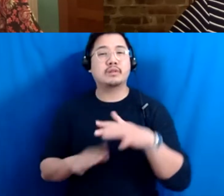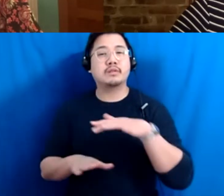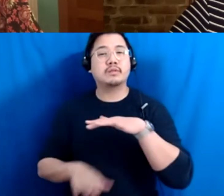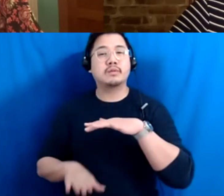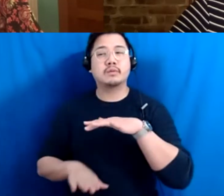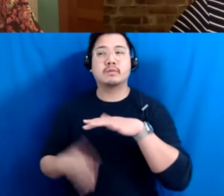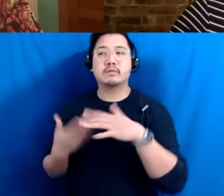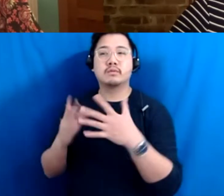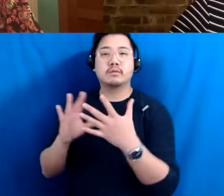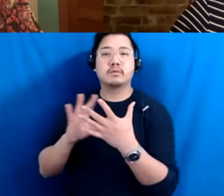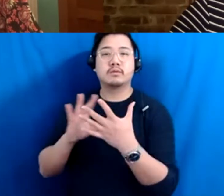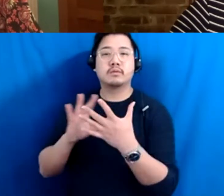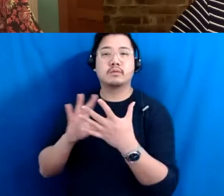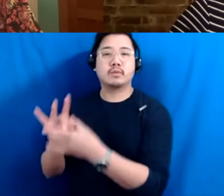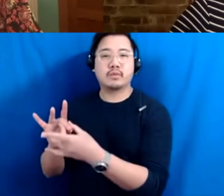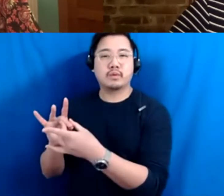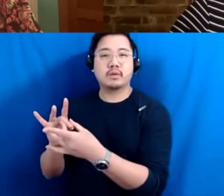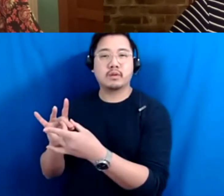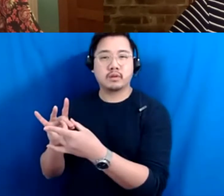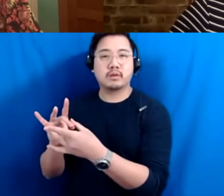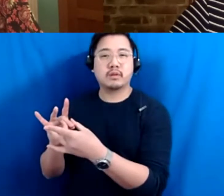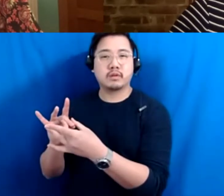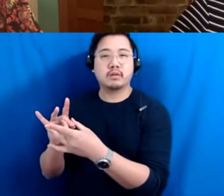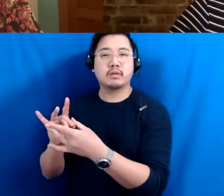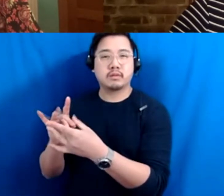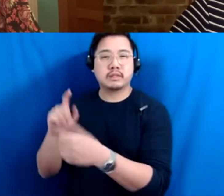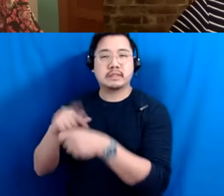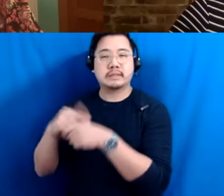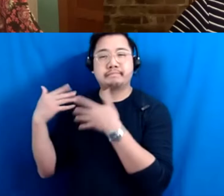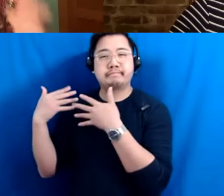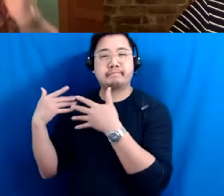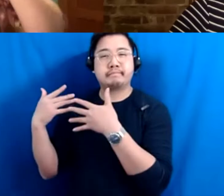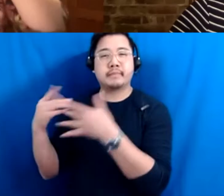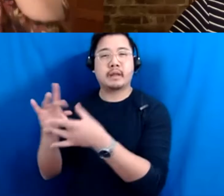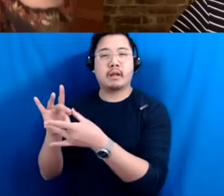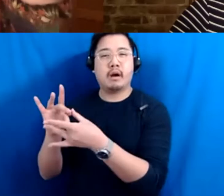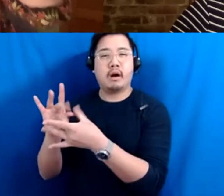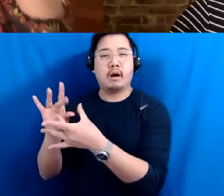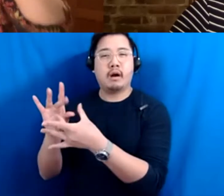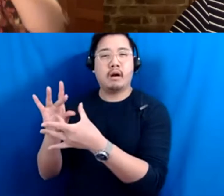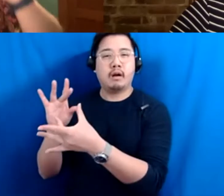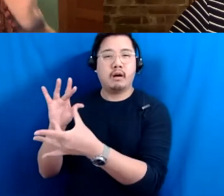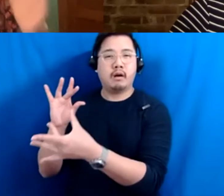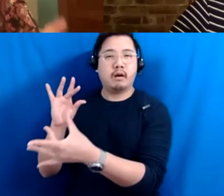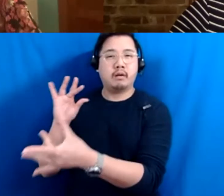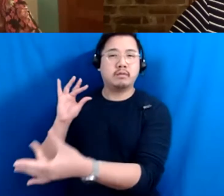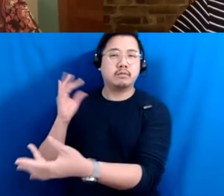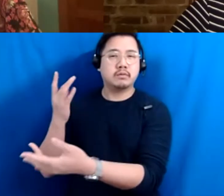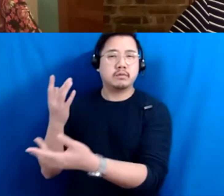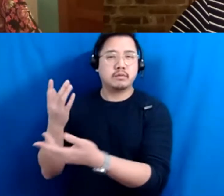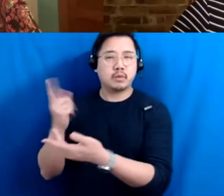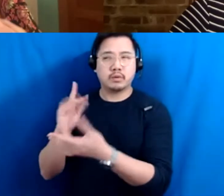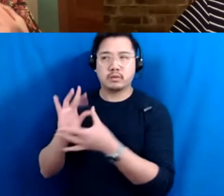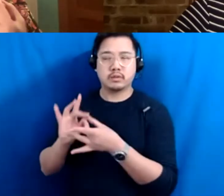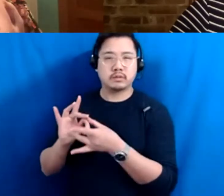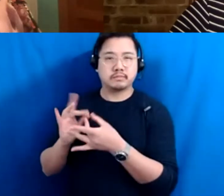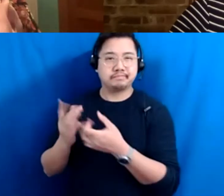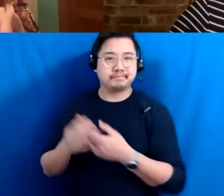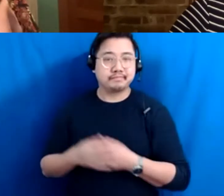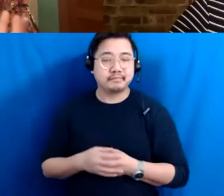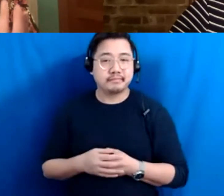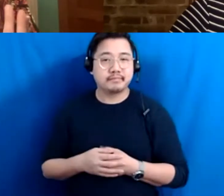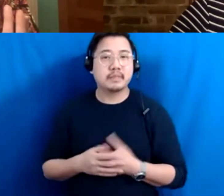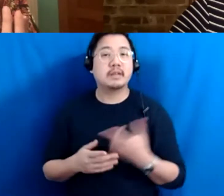less present than they were. And that's why I wanted, for example, to start with the scene where James